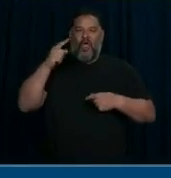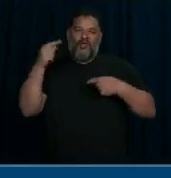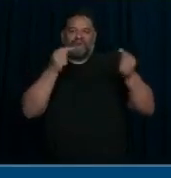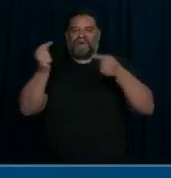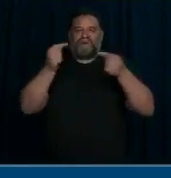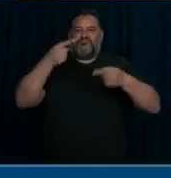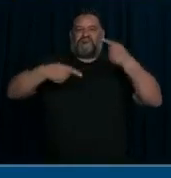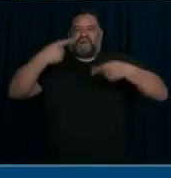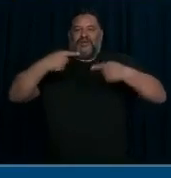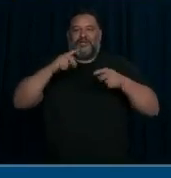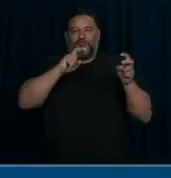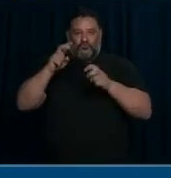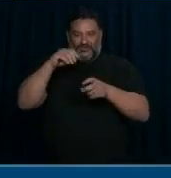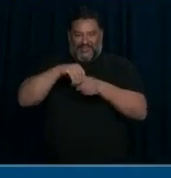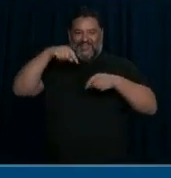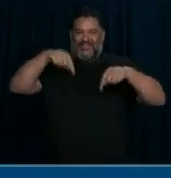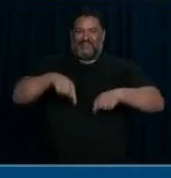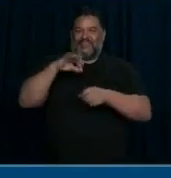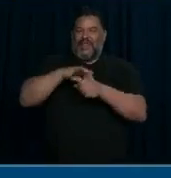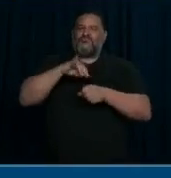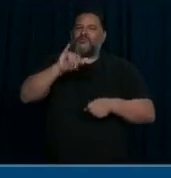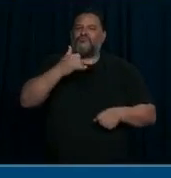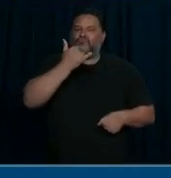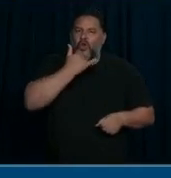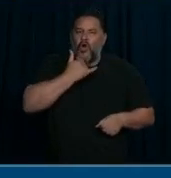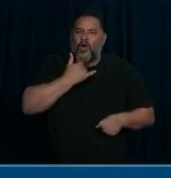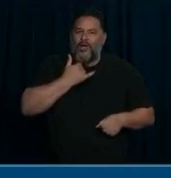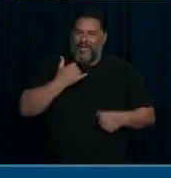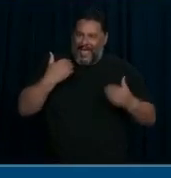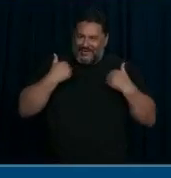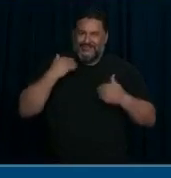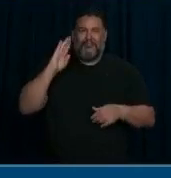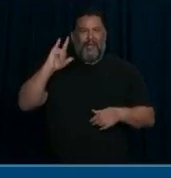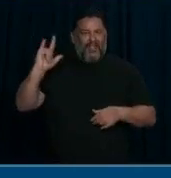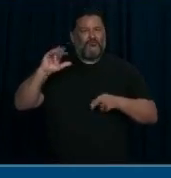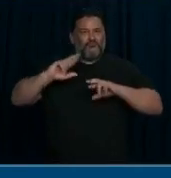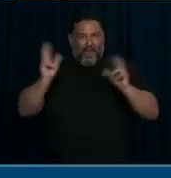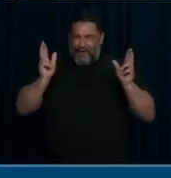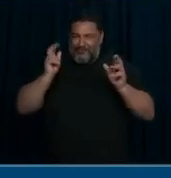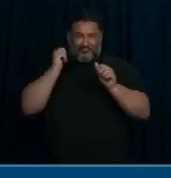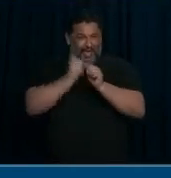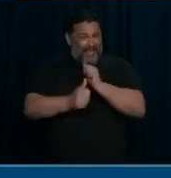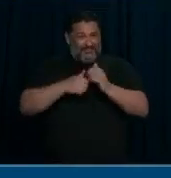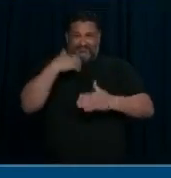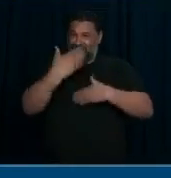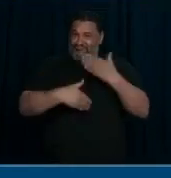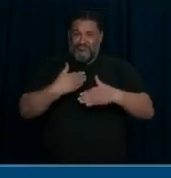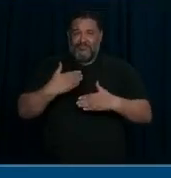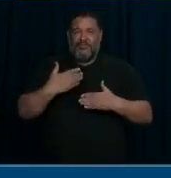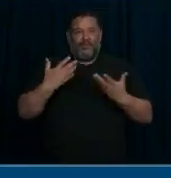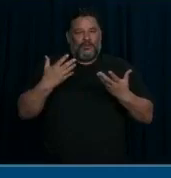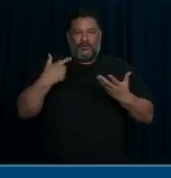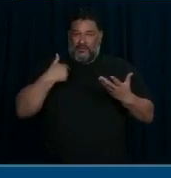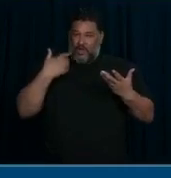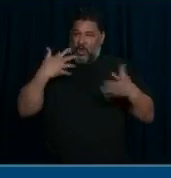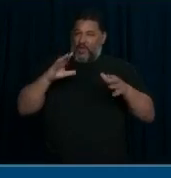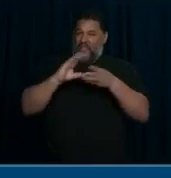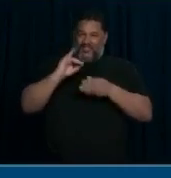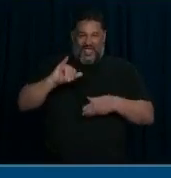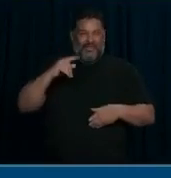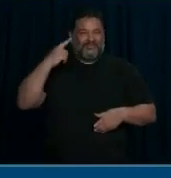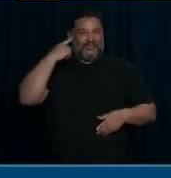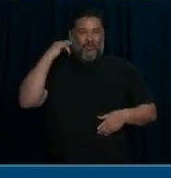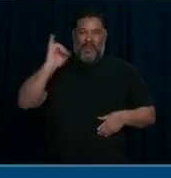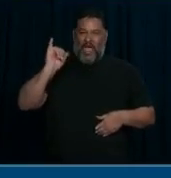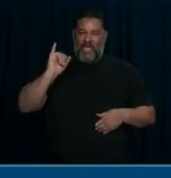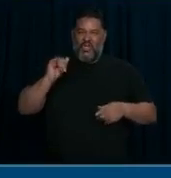election. That's wrong. That's wrong. They had a bill ready to go, and like I said, that sounds like a dictatorship to me.